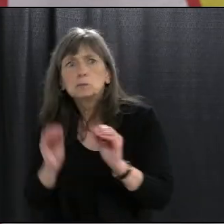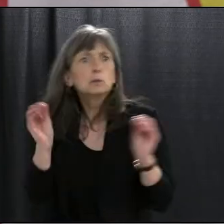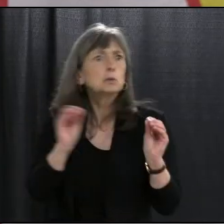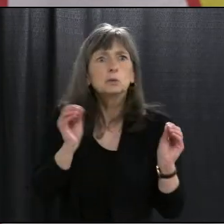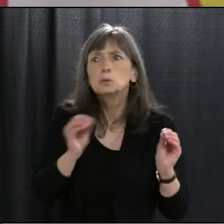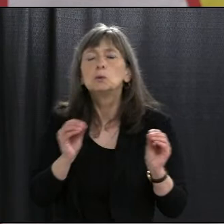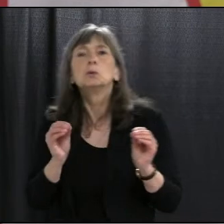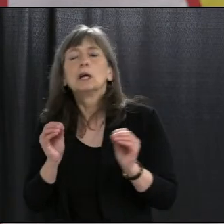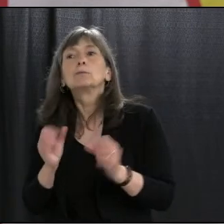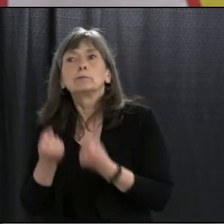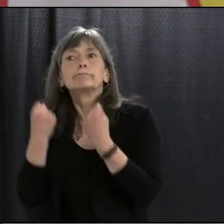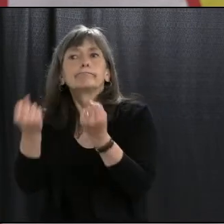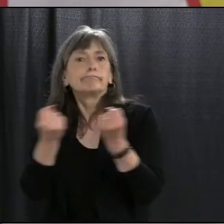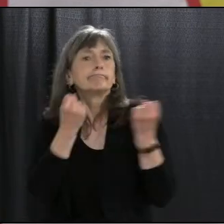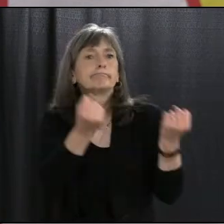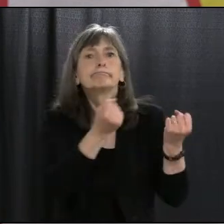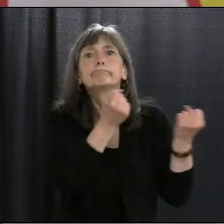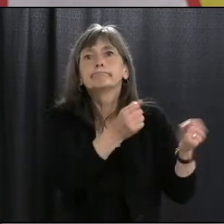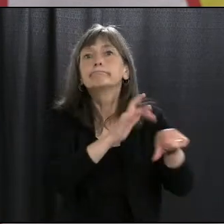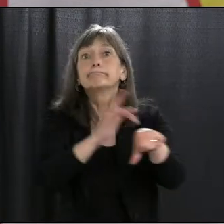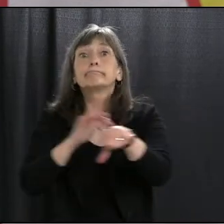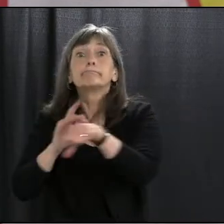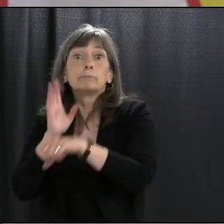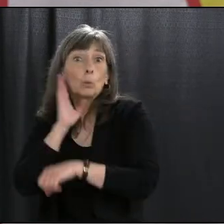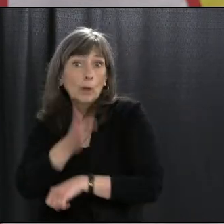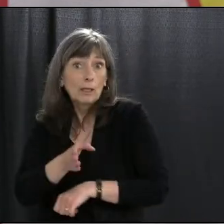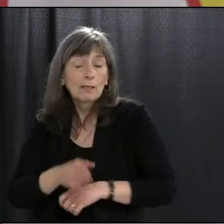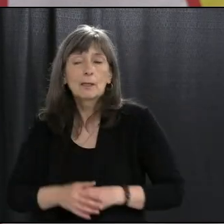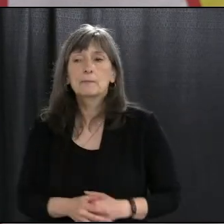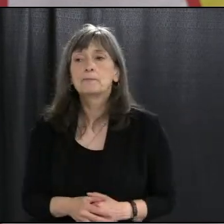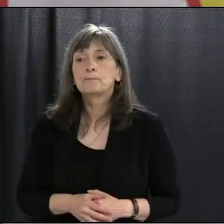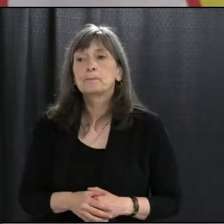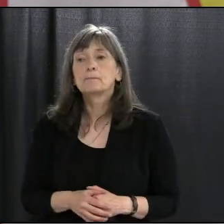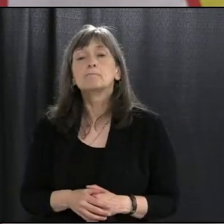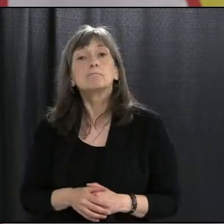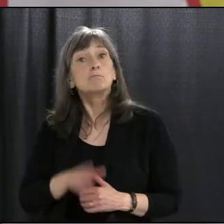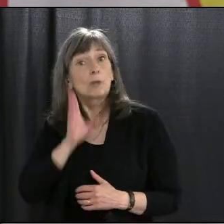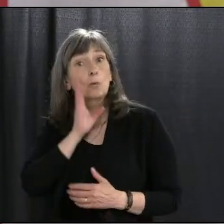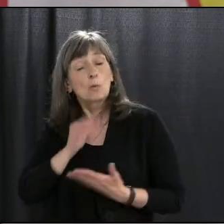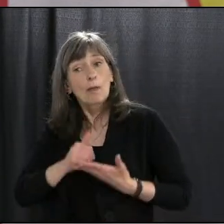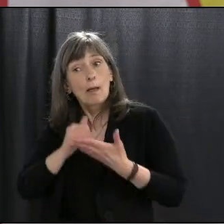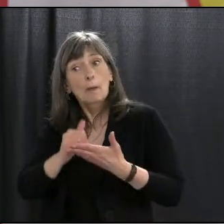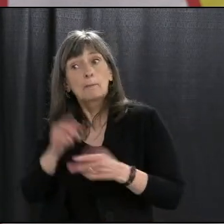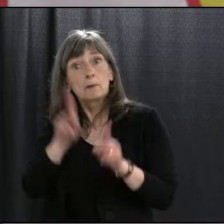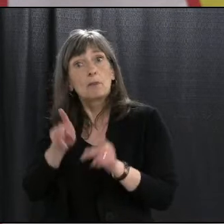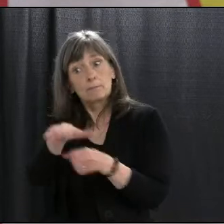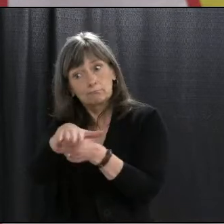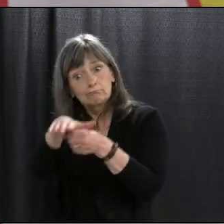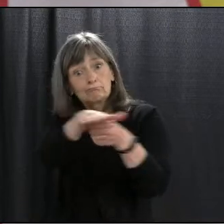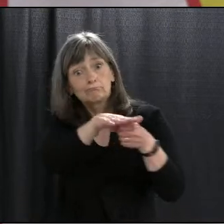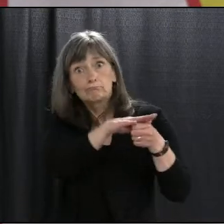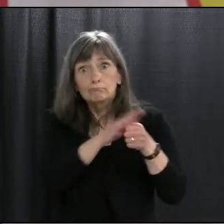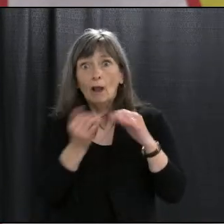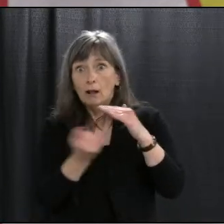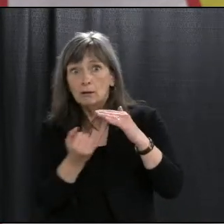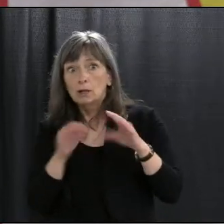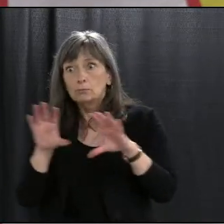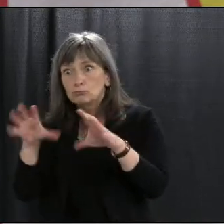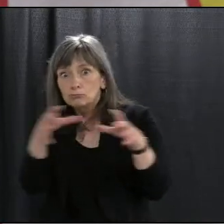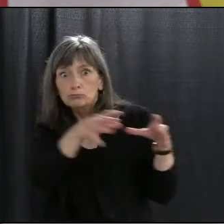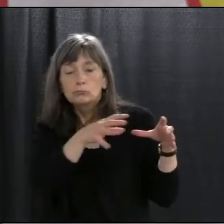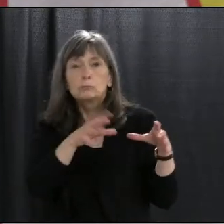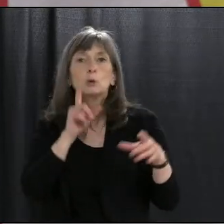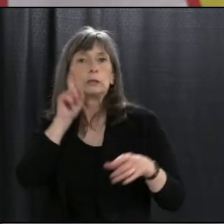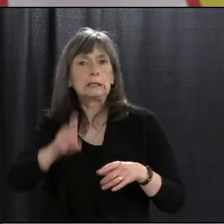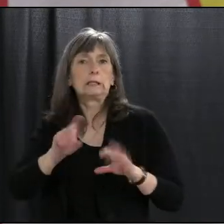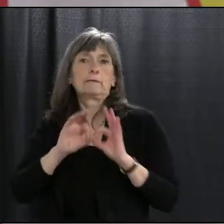nurse practitioner shortage. They will help meet the needs of people in the region who require